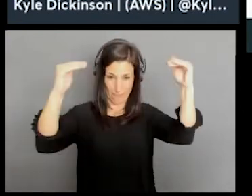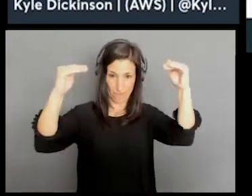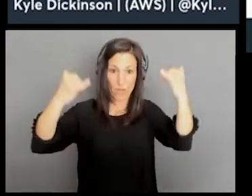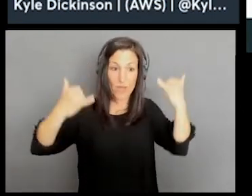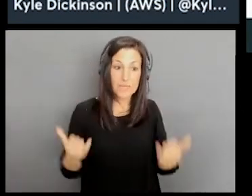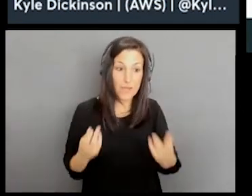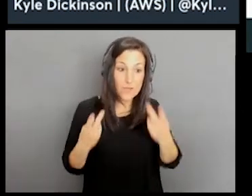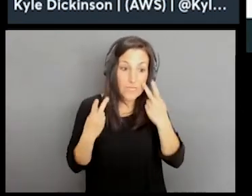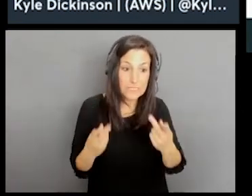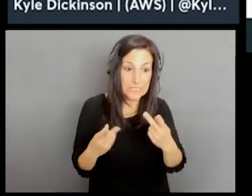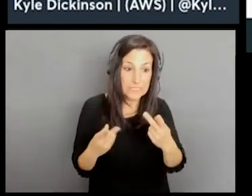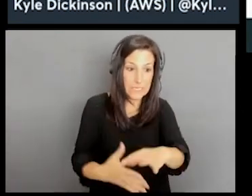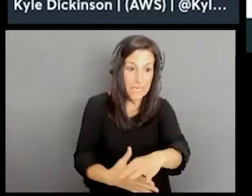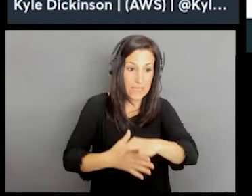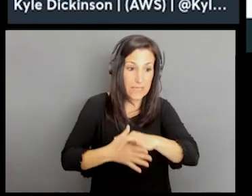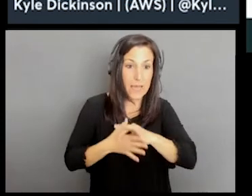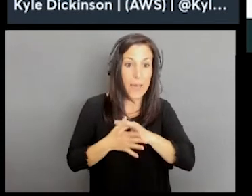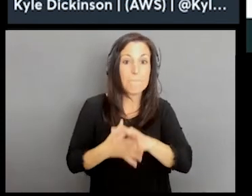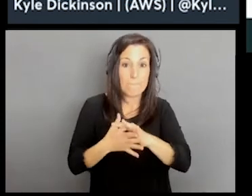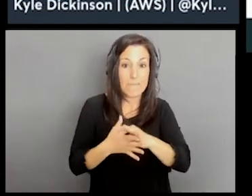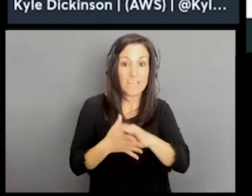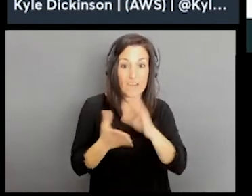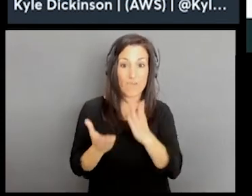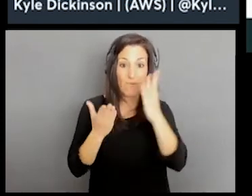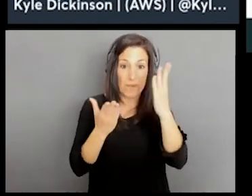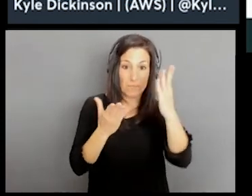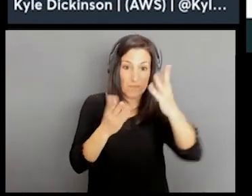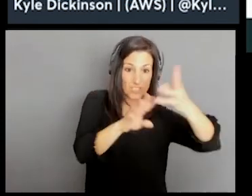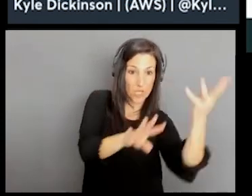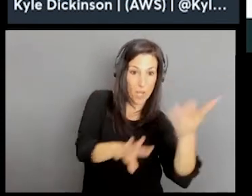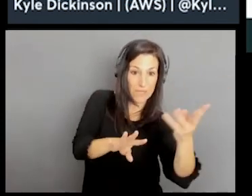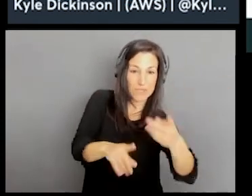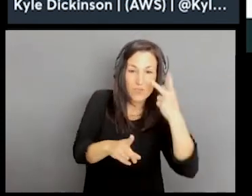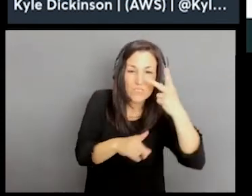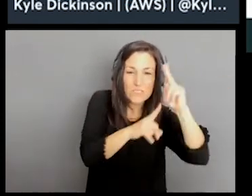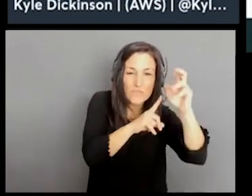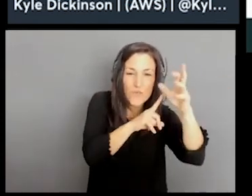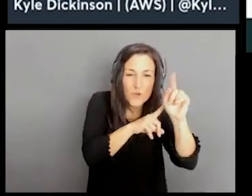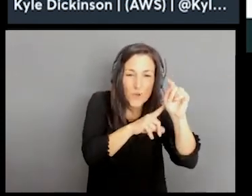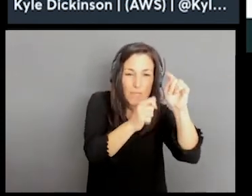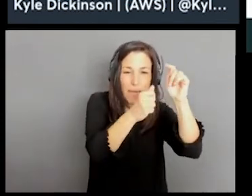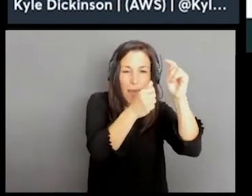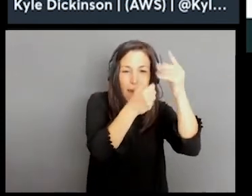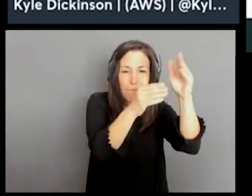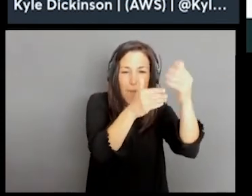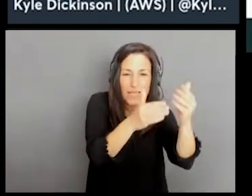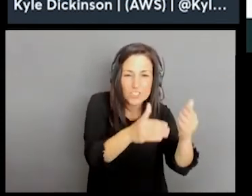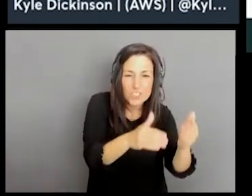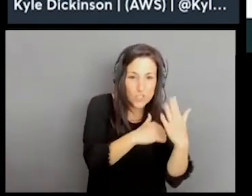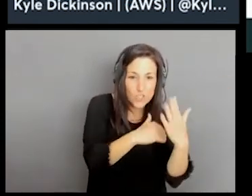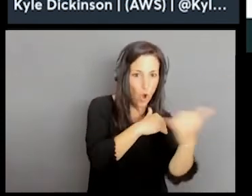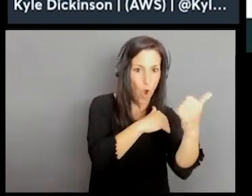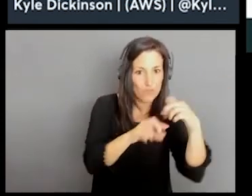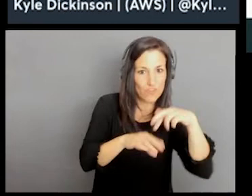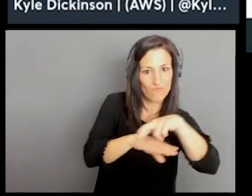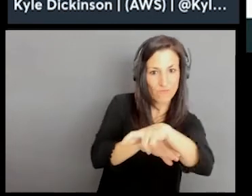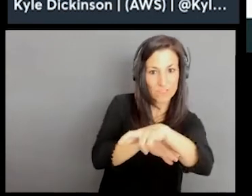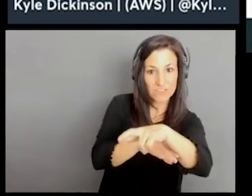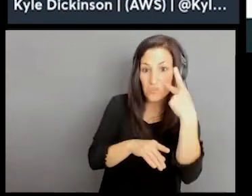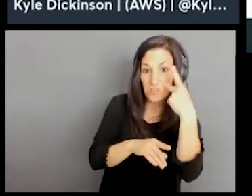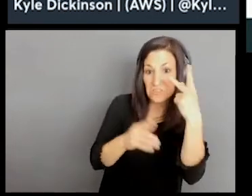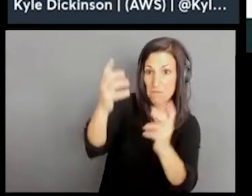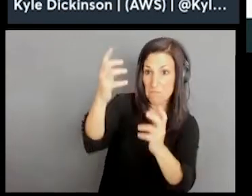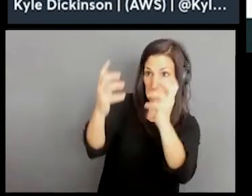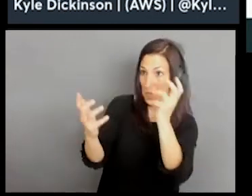of the recommendations coming in, because you see all the NuGet packages that are called and referenced, and you see whether those are incompatible or